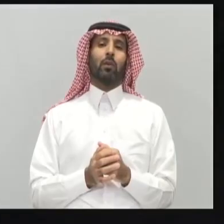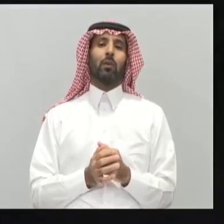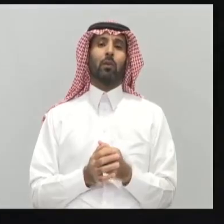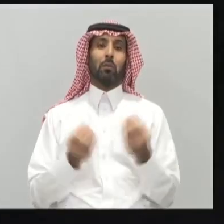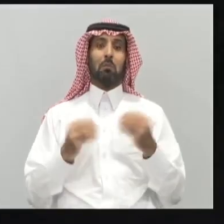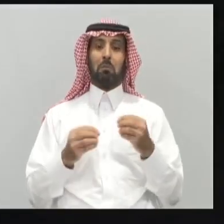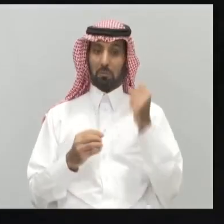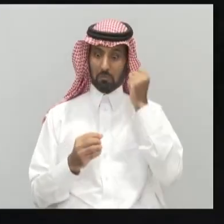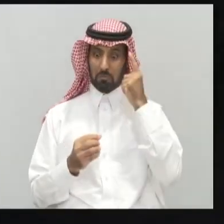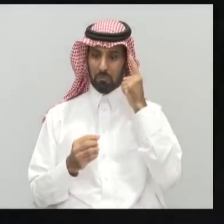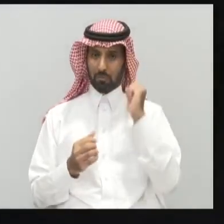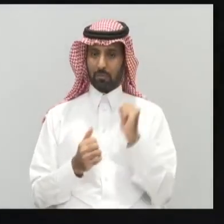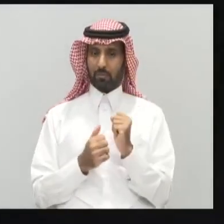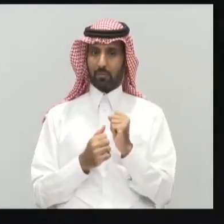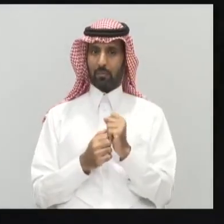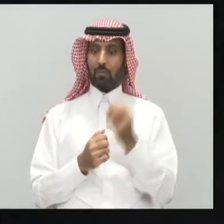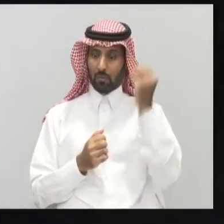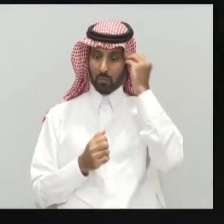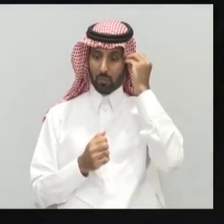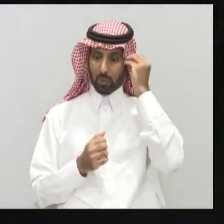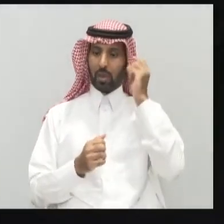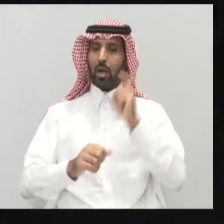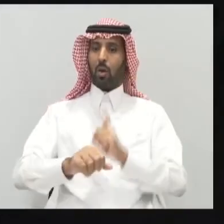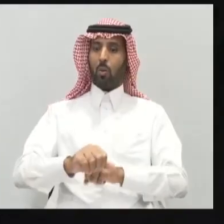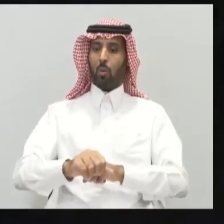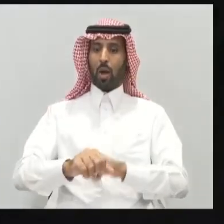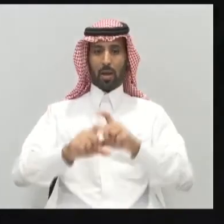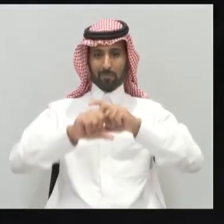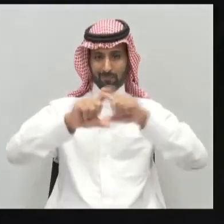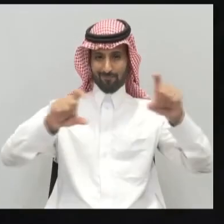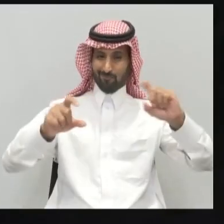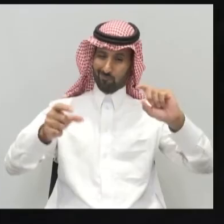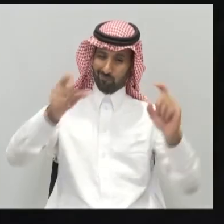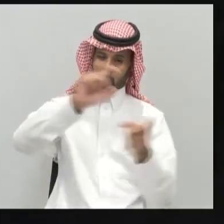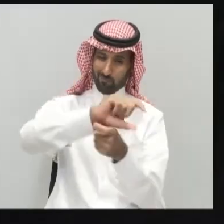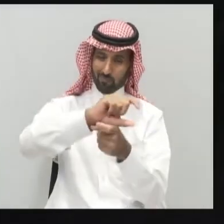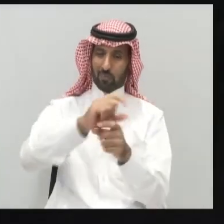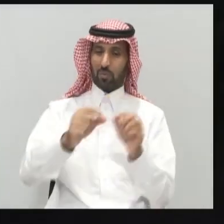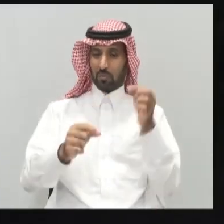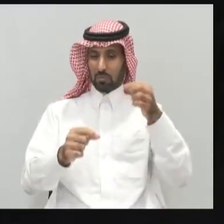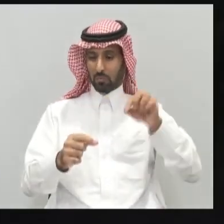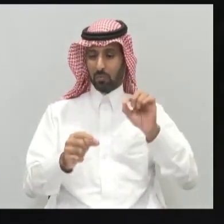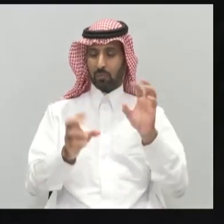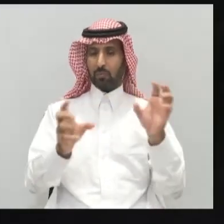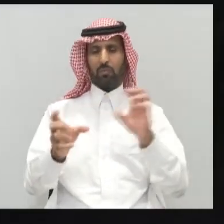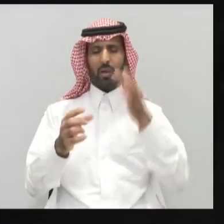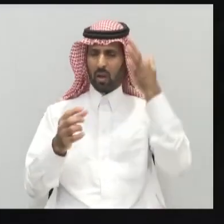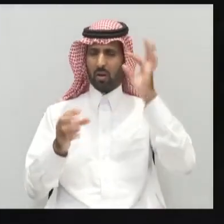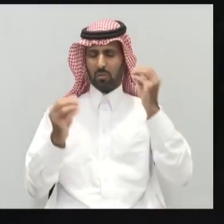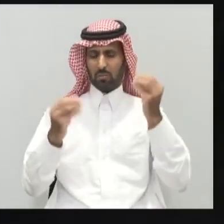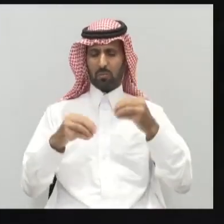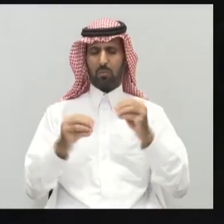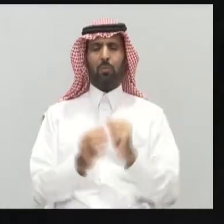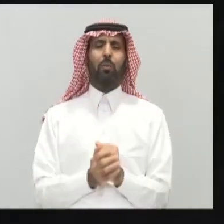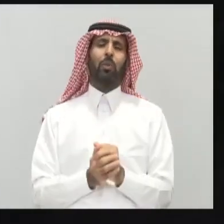more understandable. We learned about the when clause, when we put it at the beginning, how, what should we do. So these